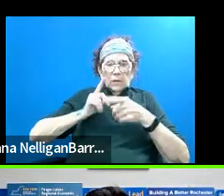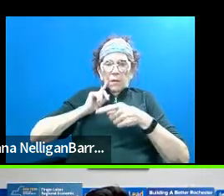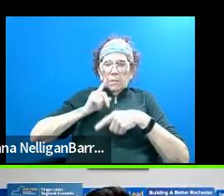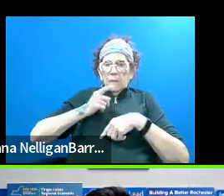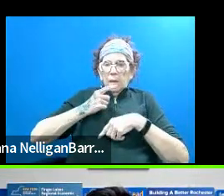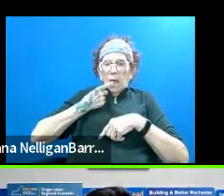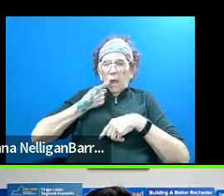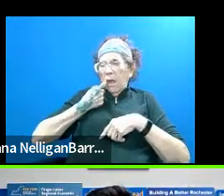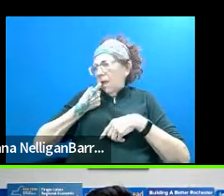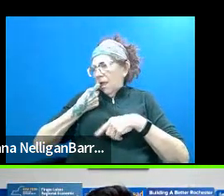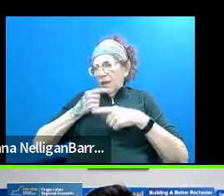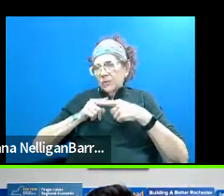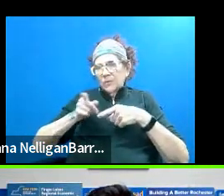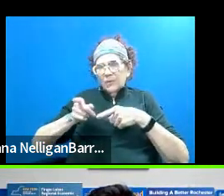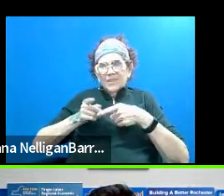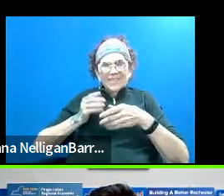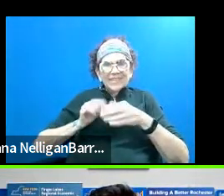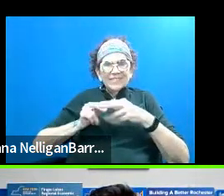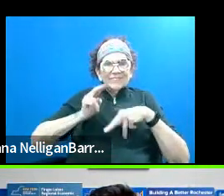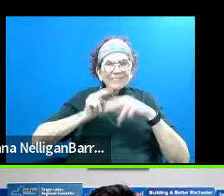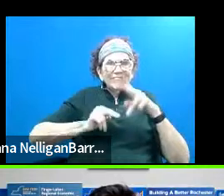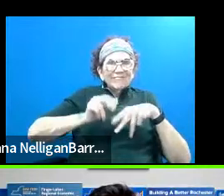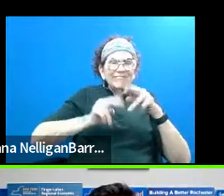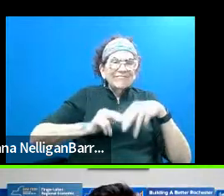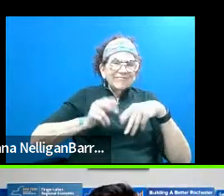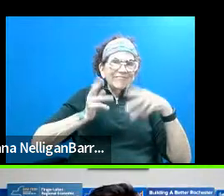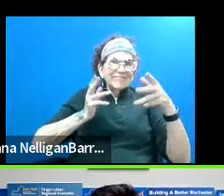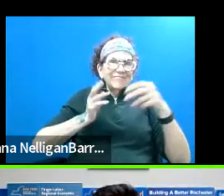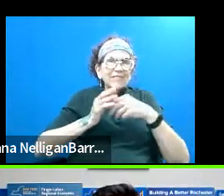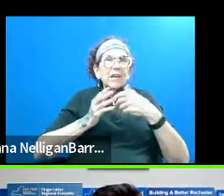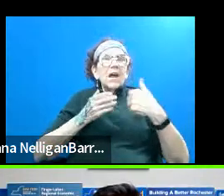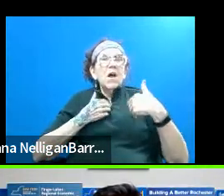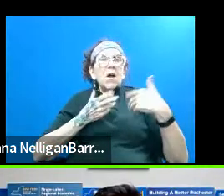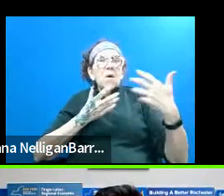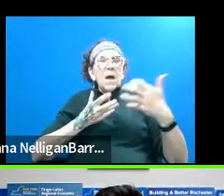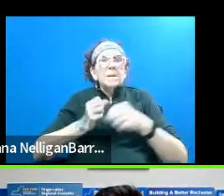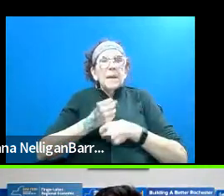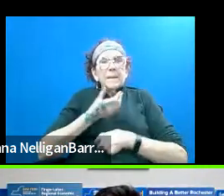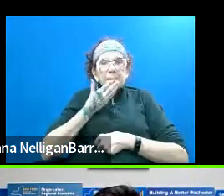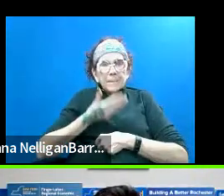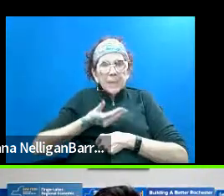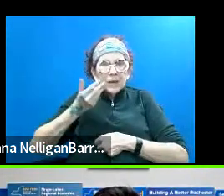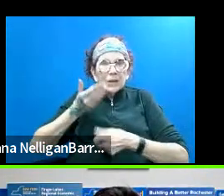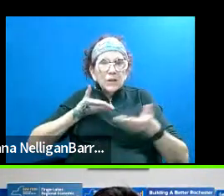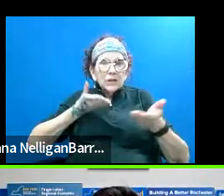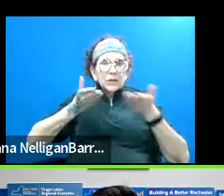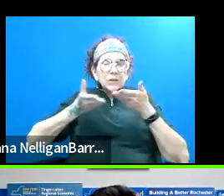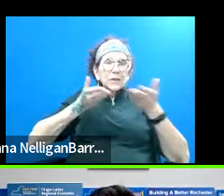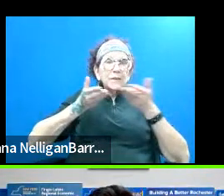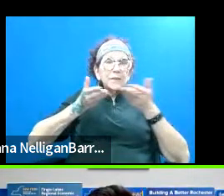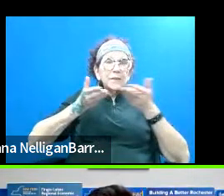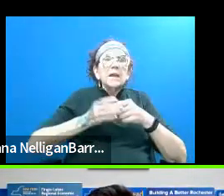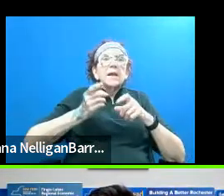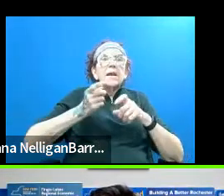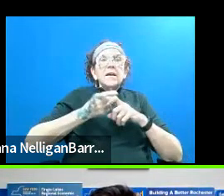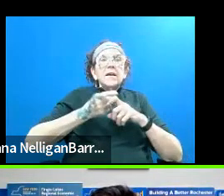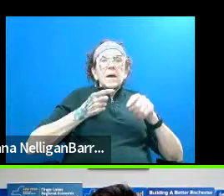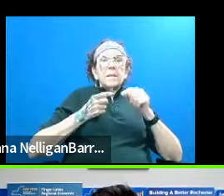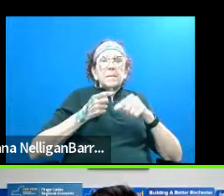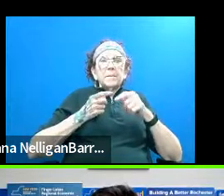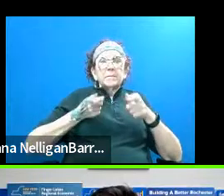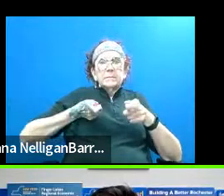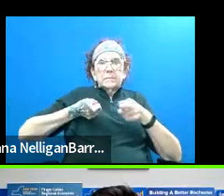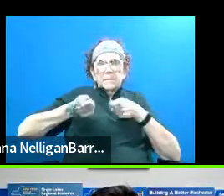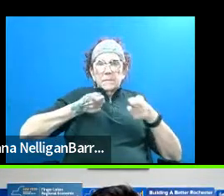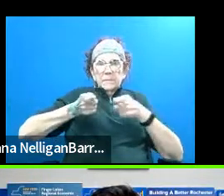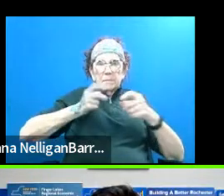intended to enhance the services you're already providing from everything from a maintenance point of view to an events point of view, so that we can take